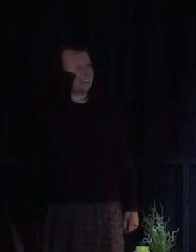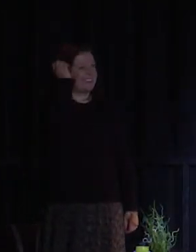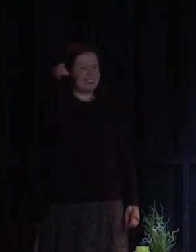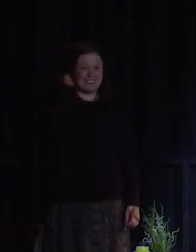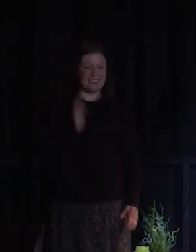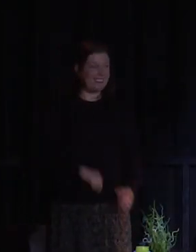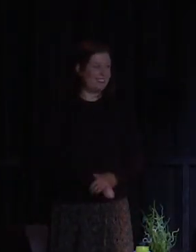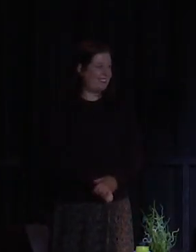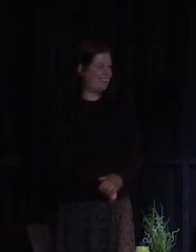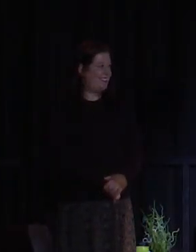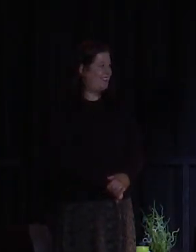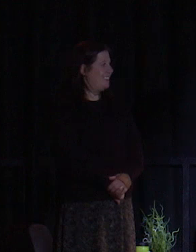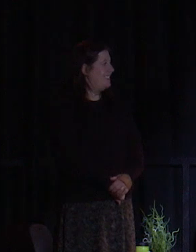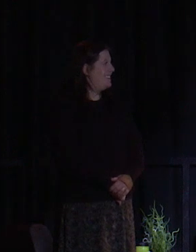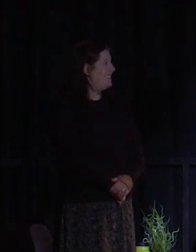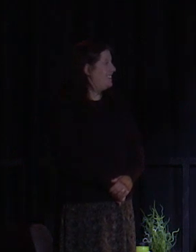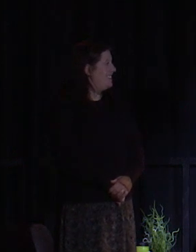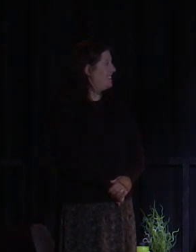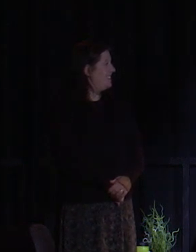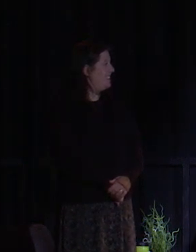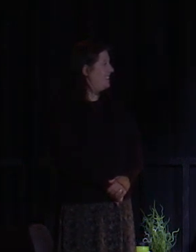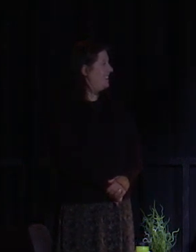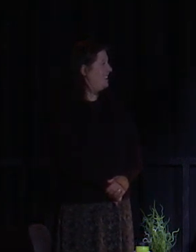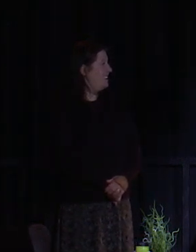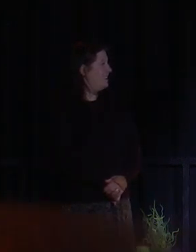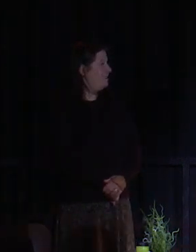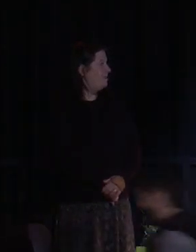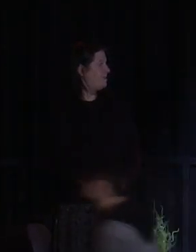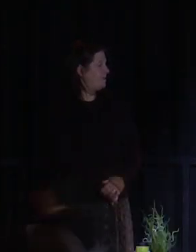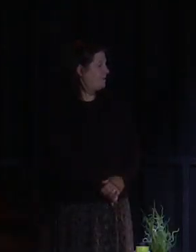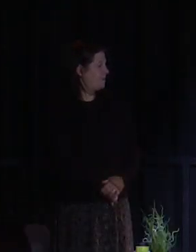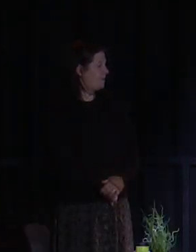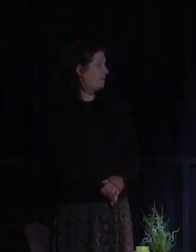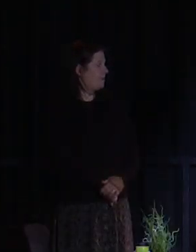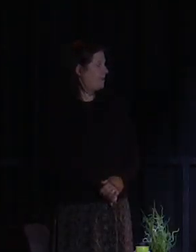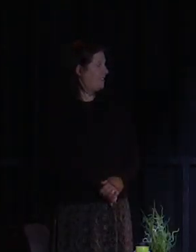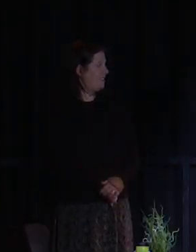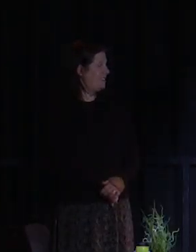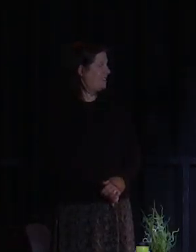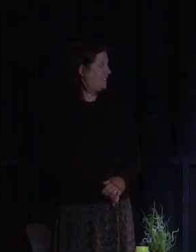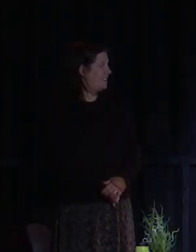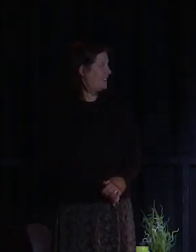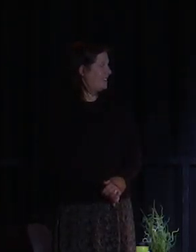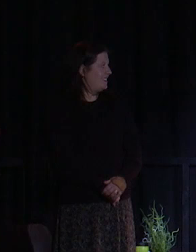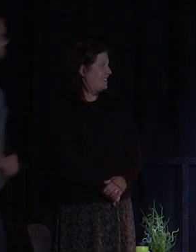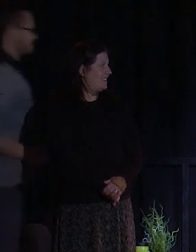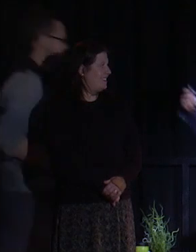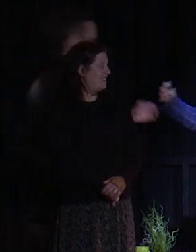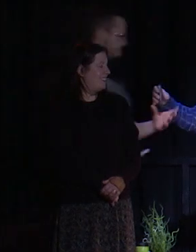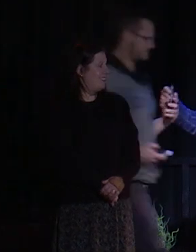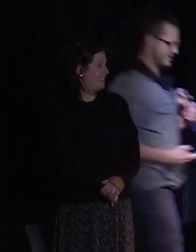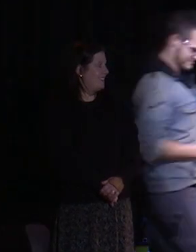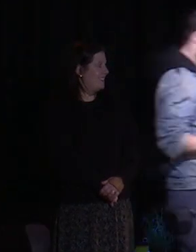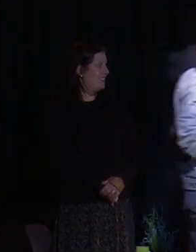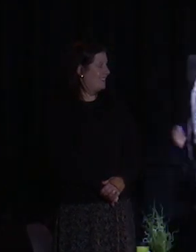have up next. There we are. Let's just enjoy that while we're trying to go. Hi! There we go. Are you ready? Right, yeah. Clicker thingy. I'll